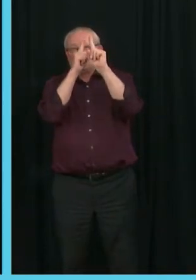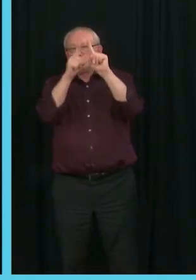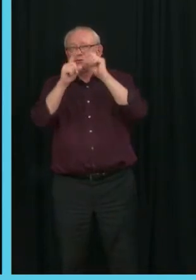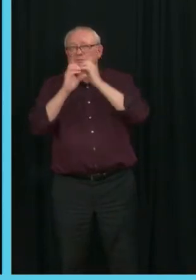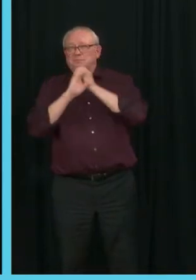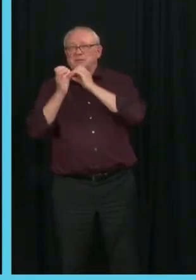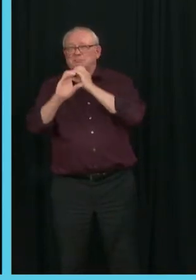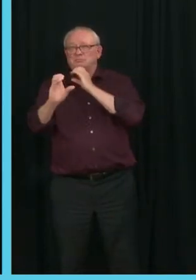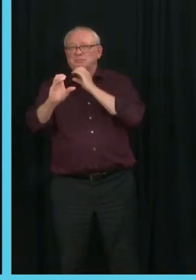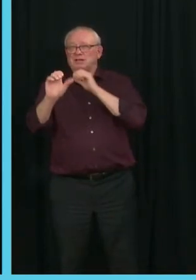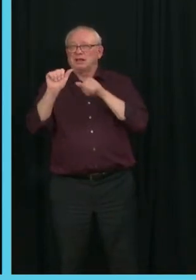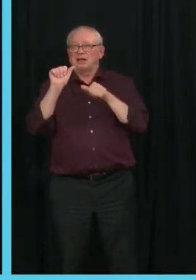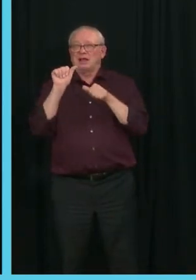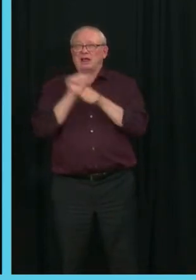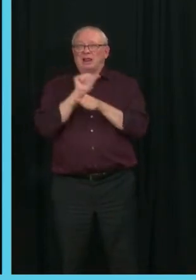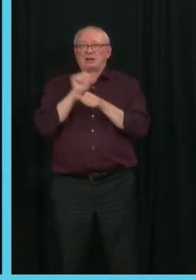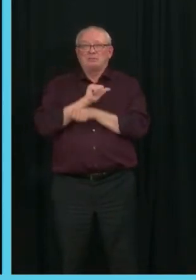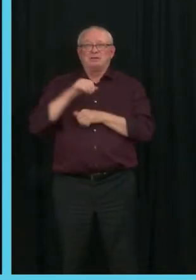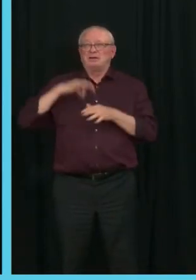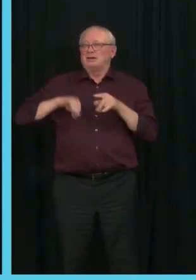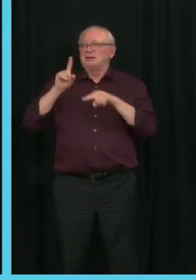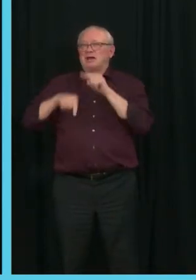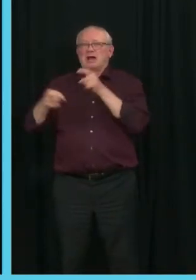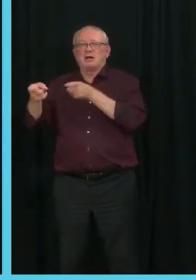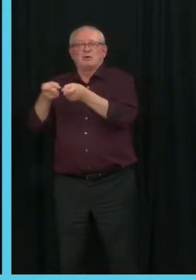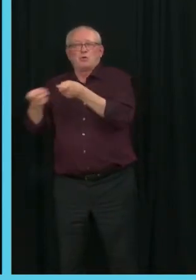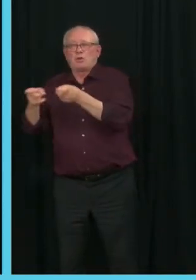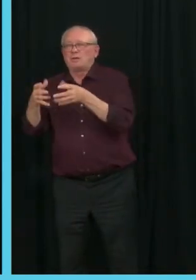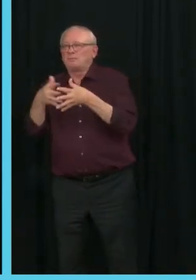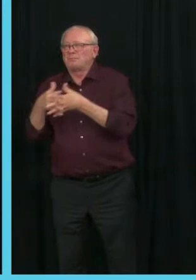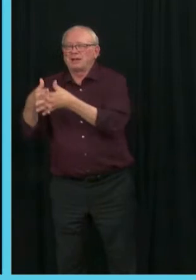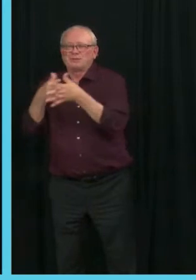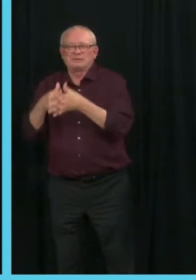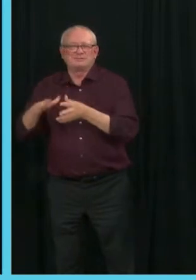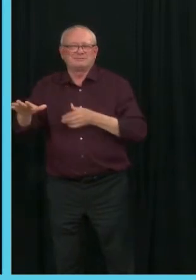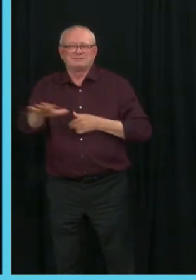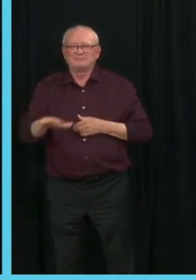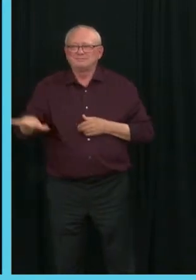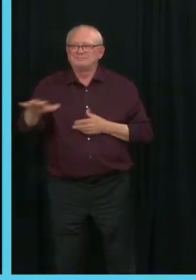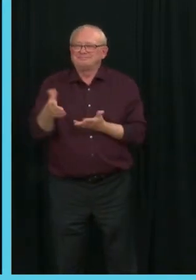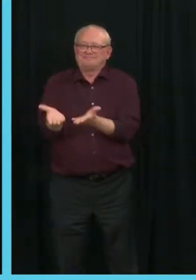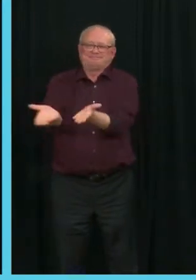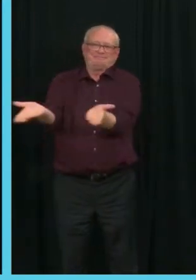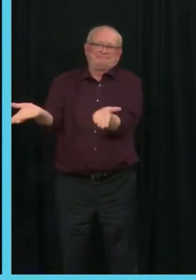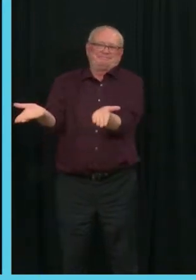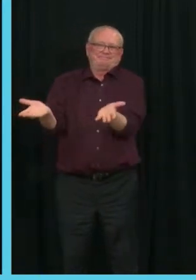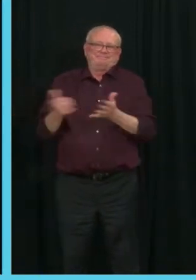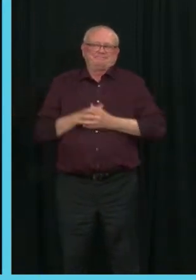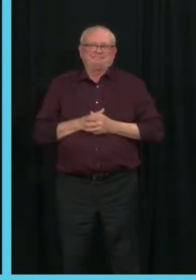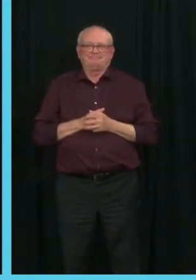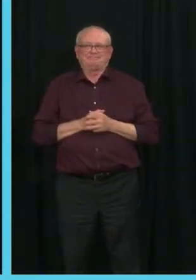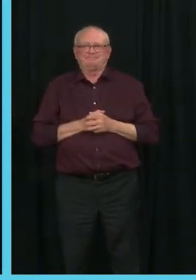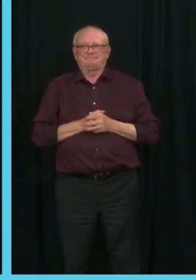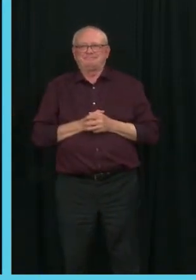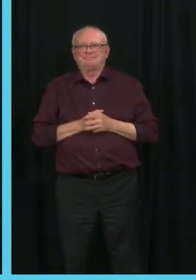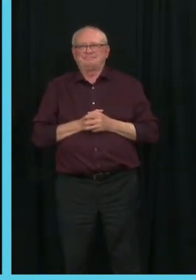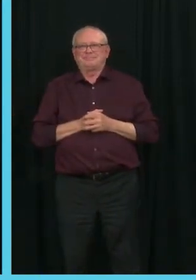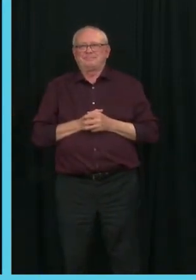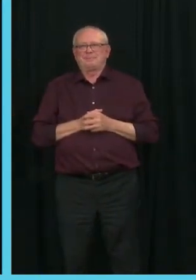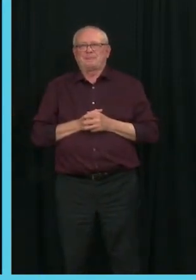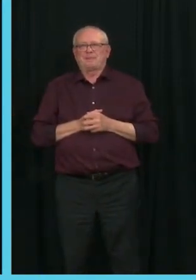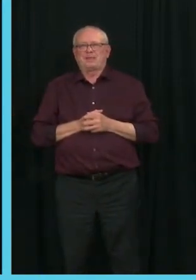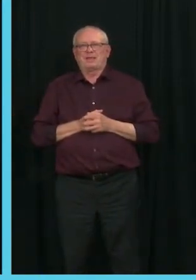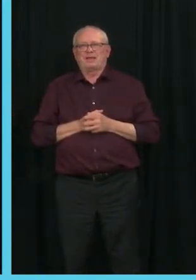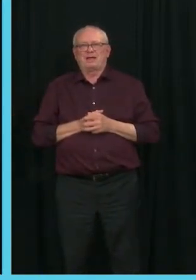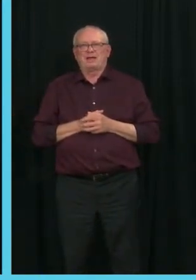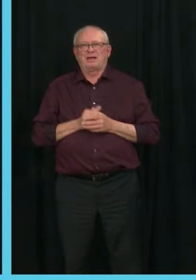control American electoral outcomes or the decisions of American administrations. But our strategy, we were elected to